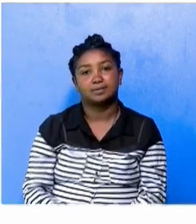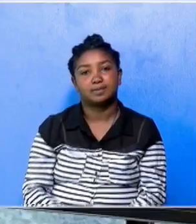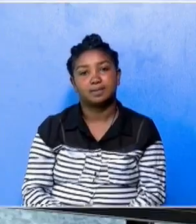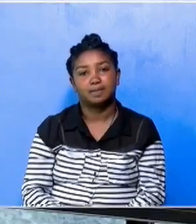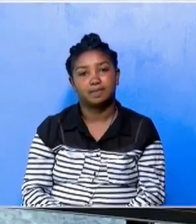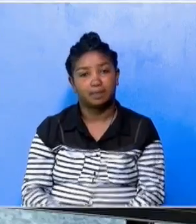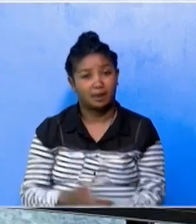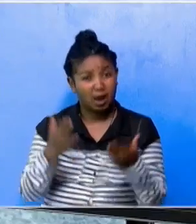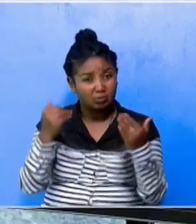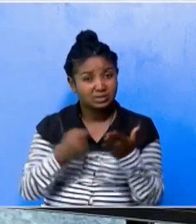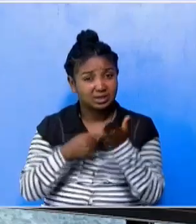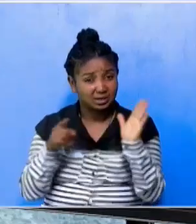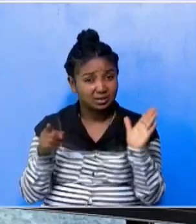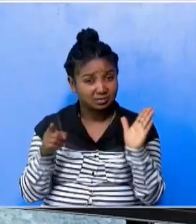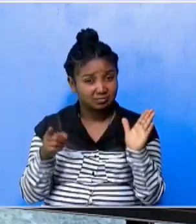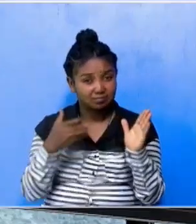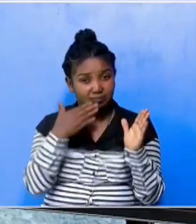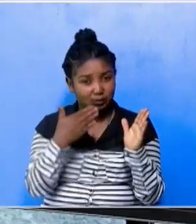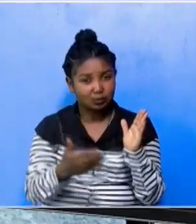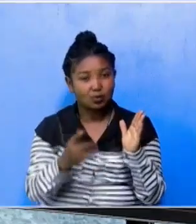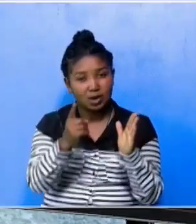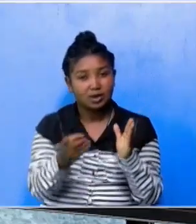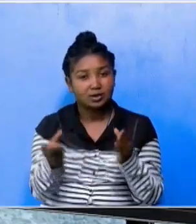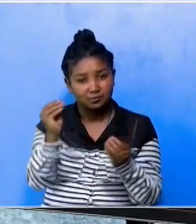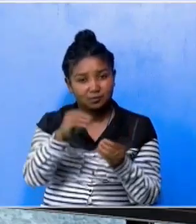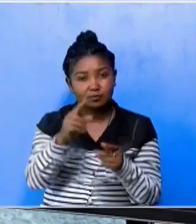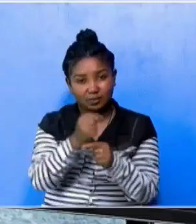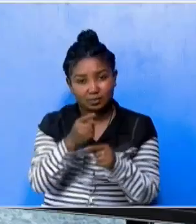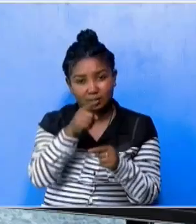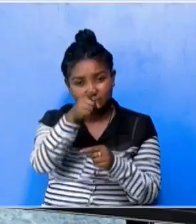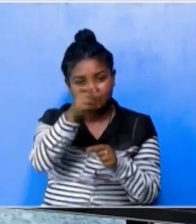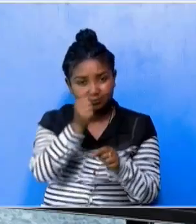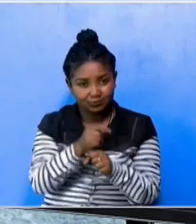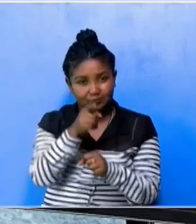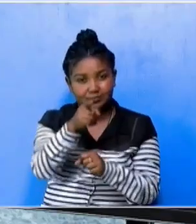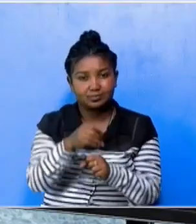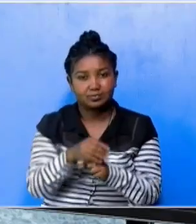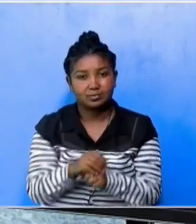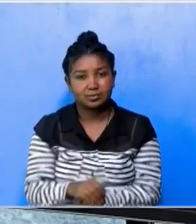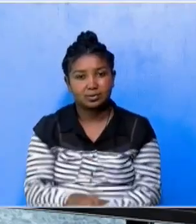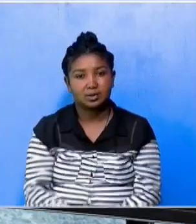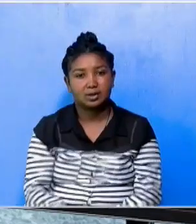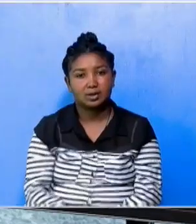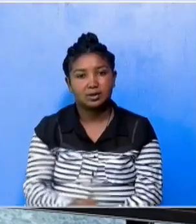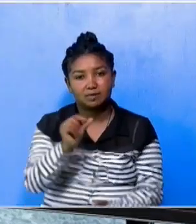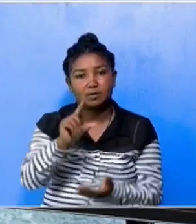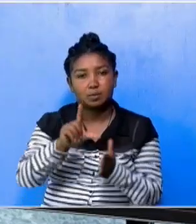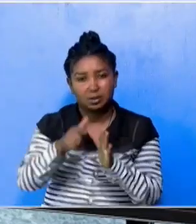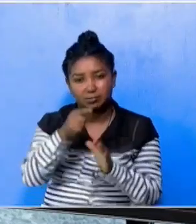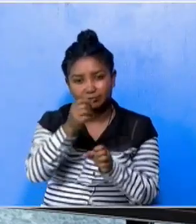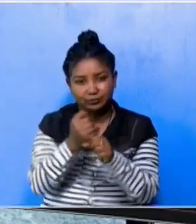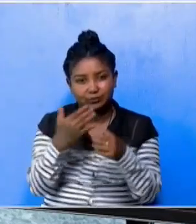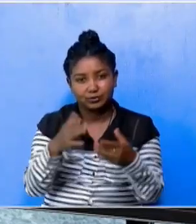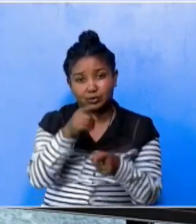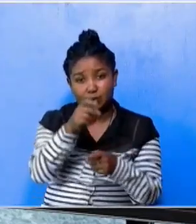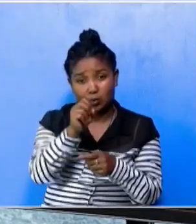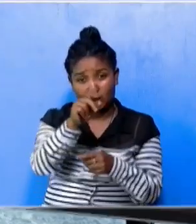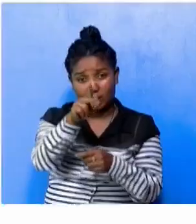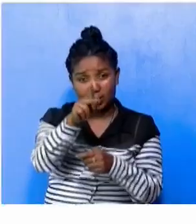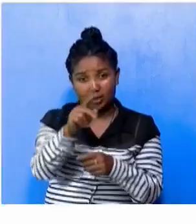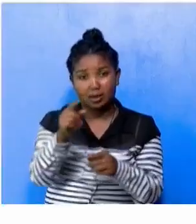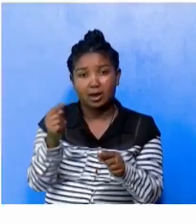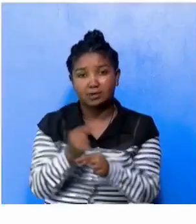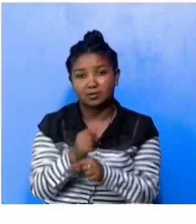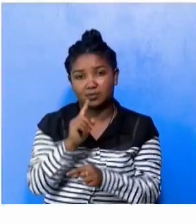I hope it's clear. Good, now I want to give you an activity. We should be done within few minutes. Activity